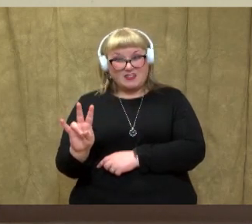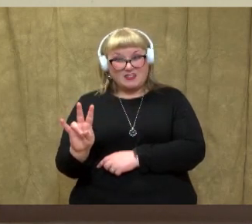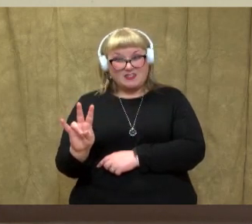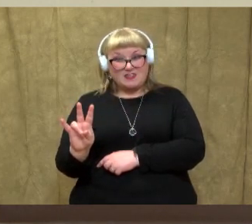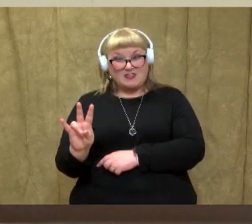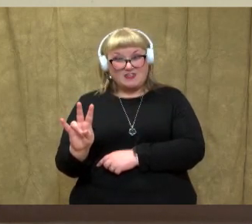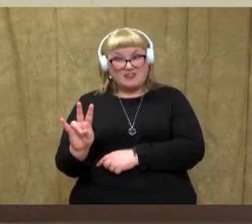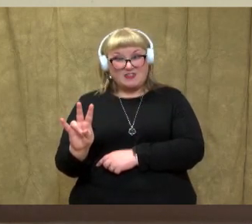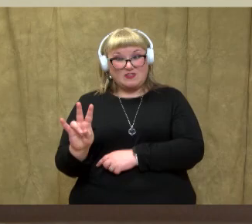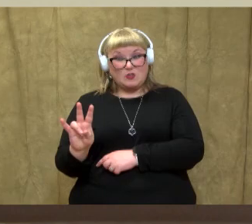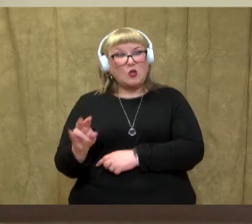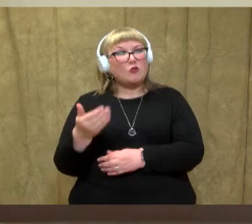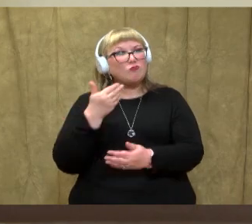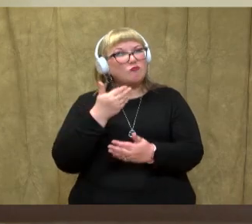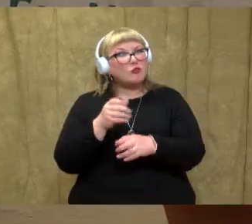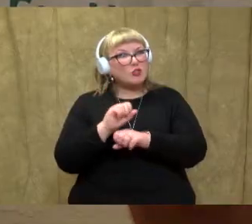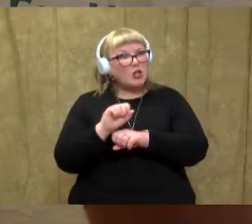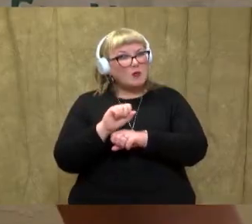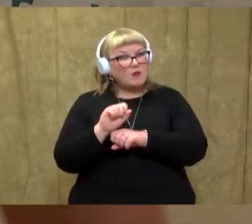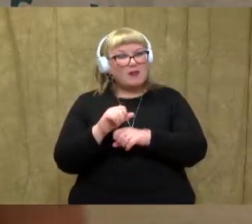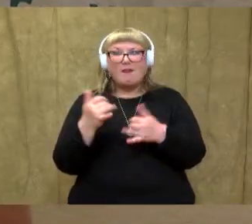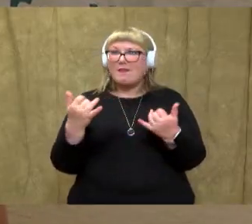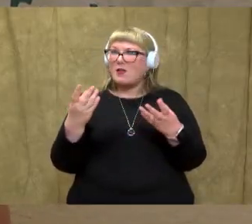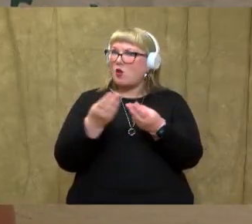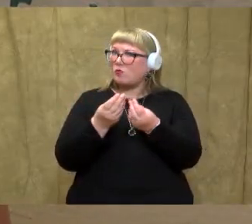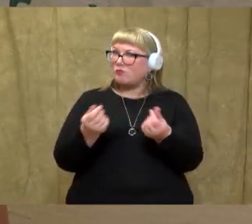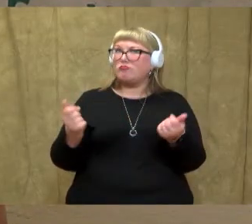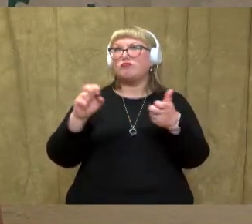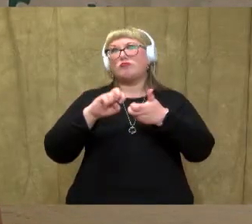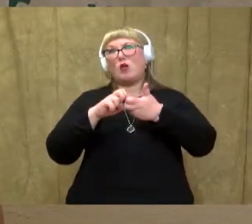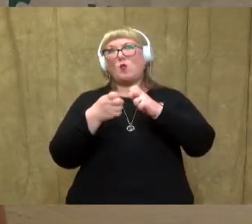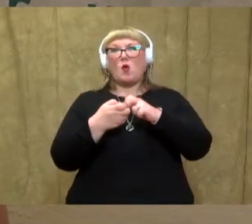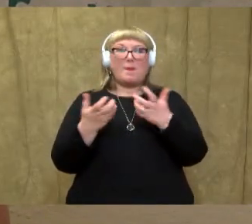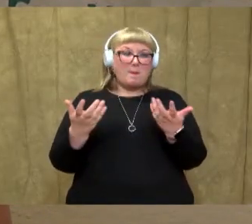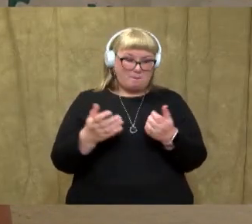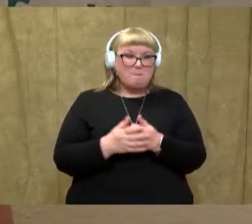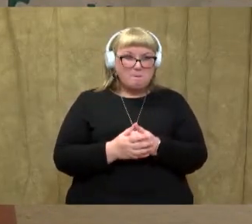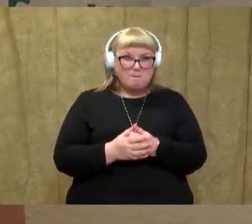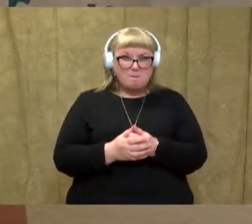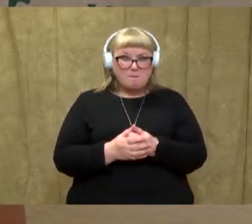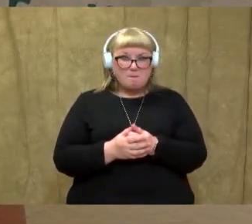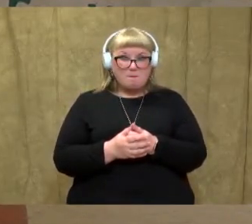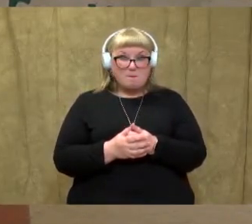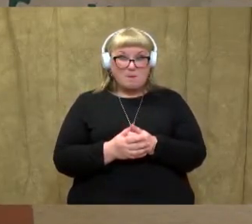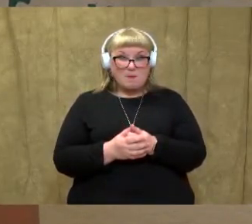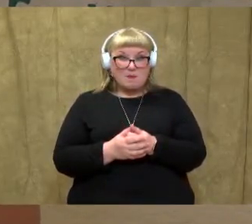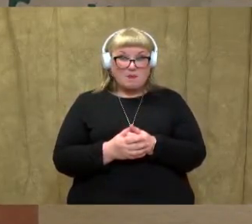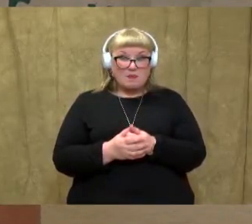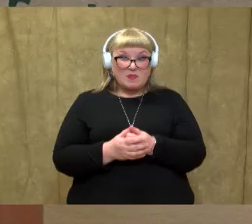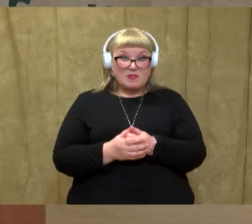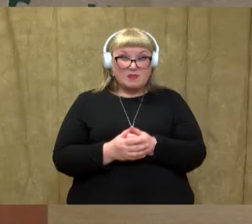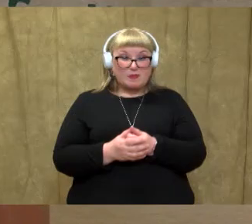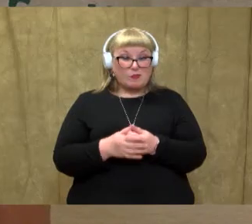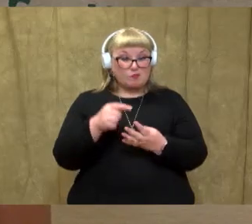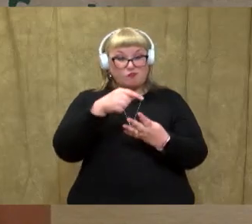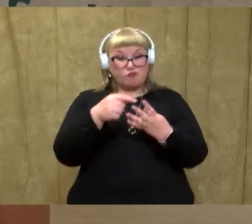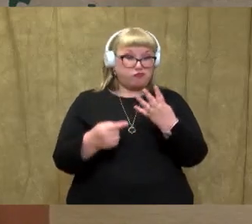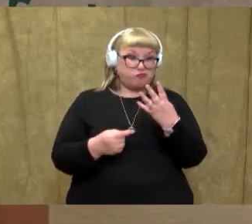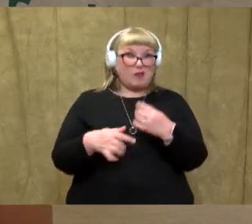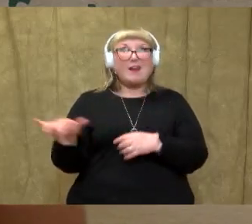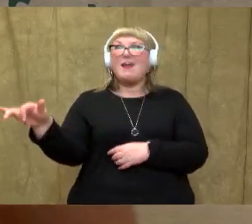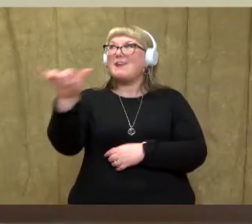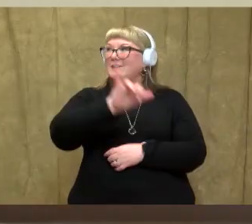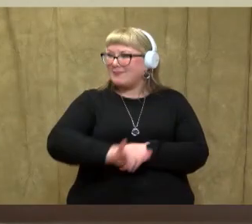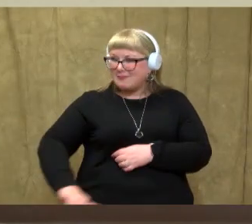7. Very good. So now we have solved our problem all 4 different ways and got the